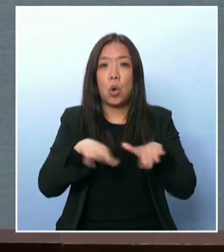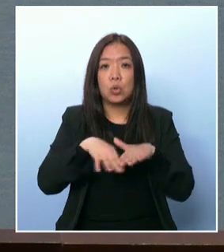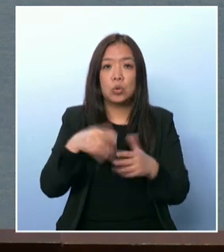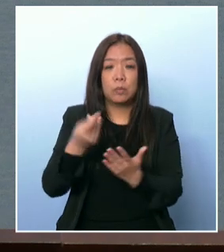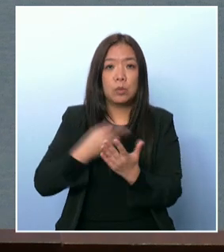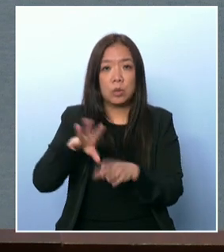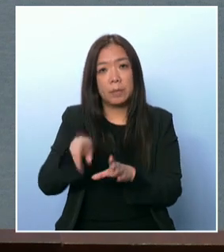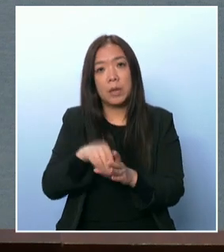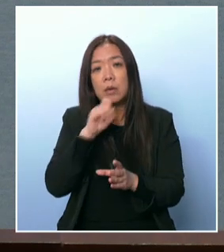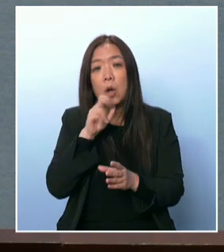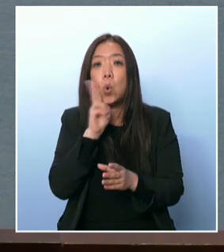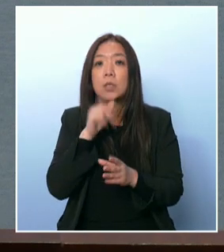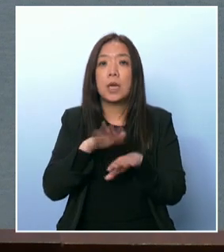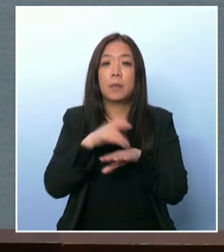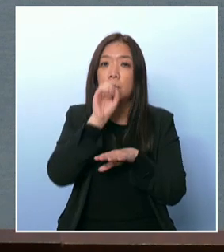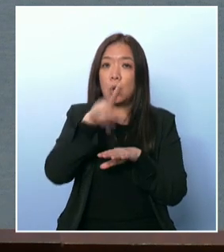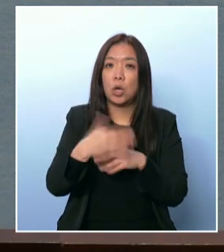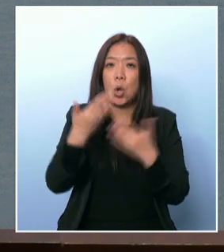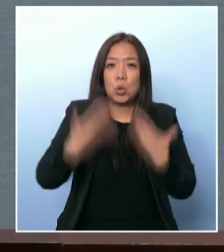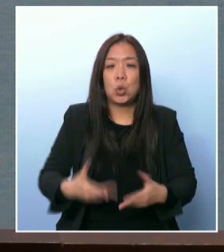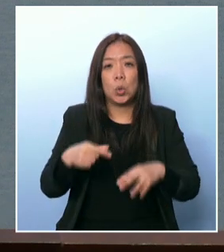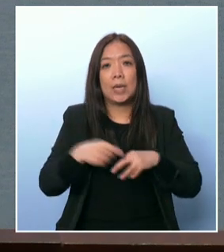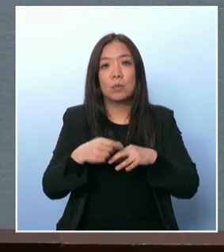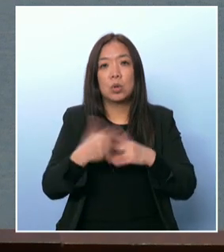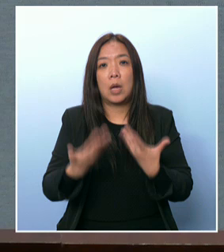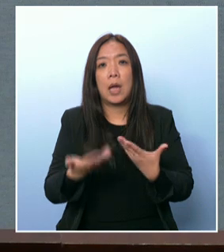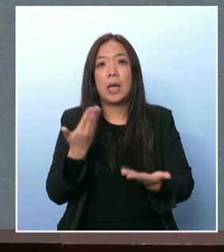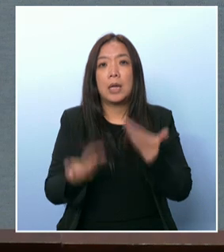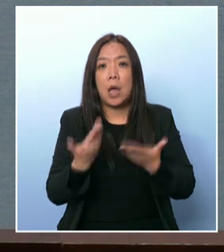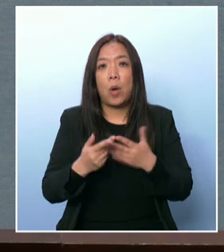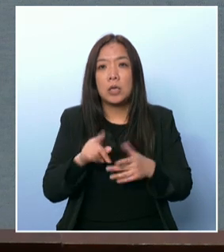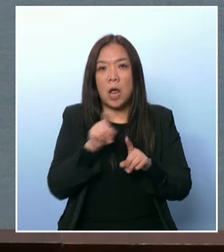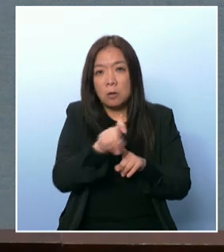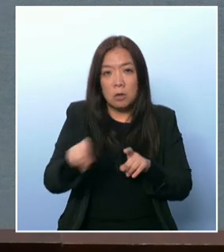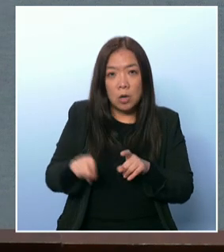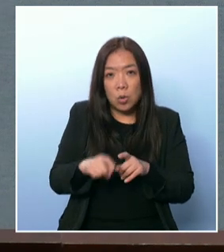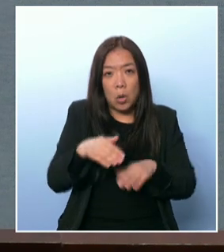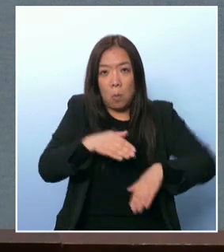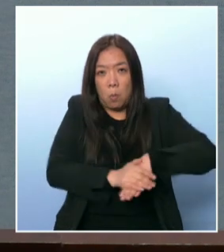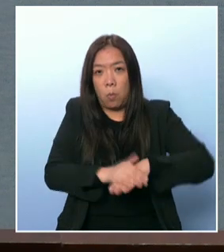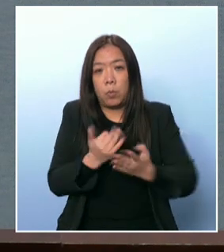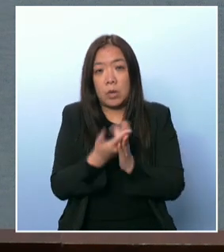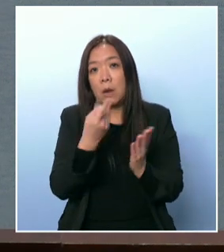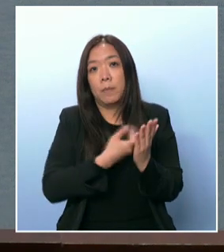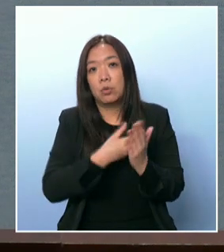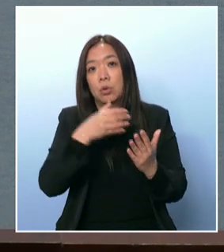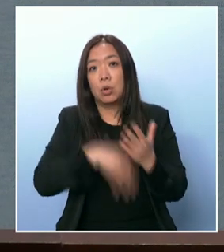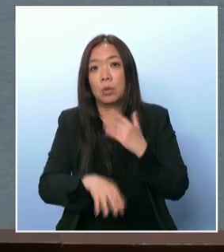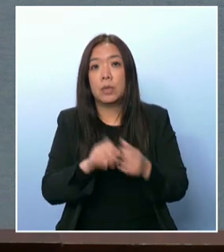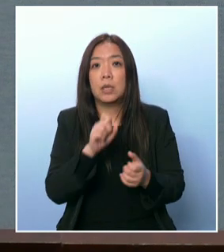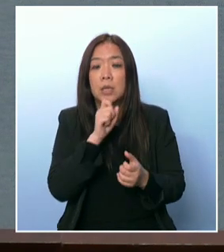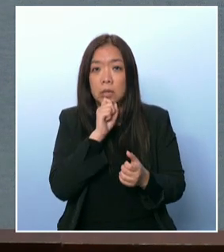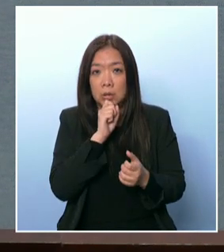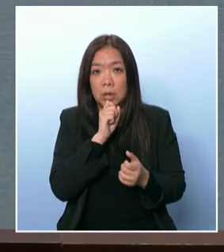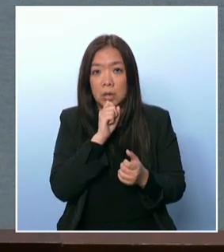pharmacopoeia, which have set standards for some 300 CM materia medica. Now, there is a